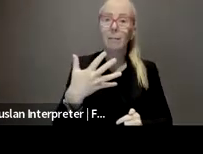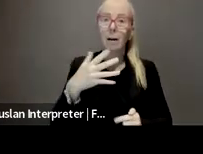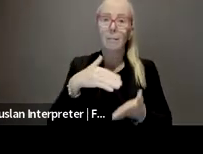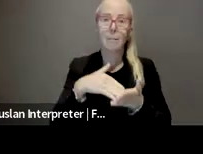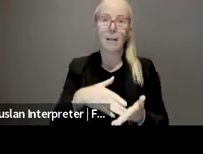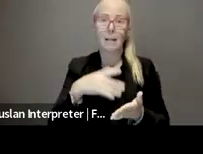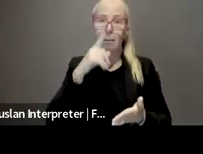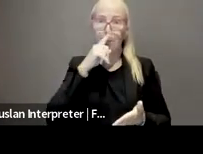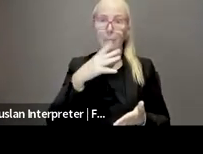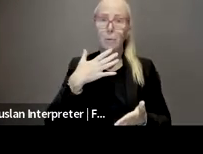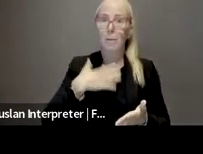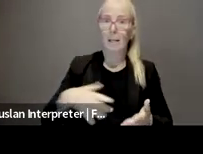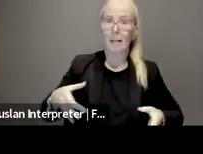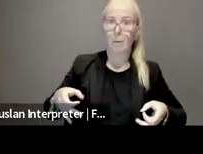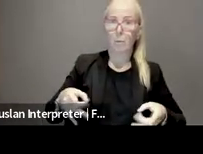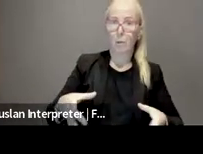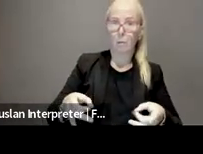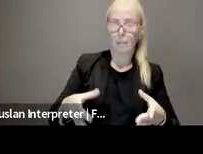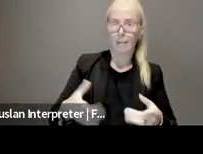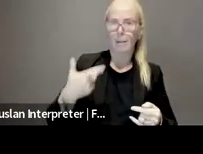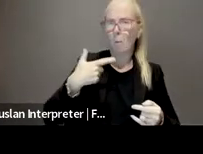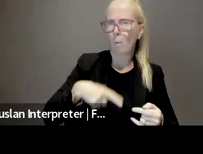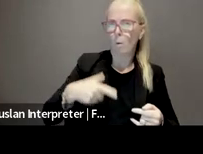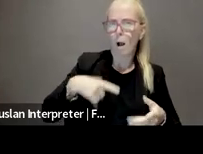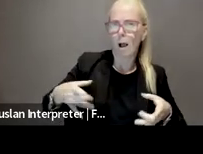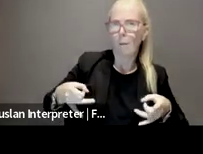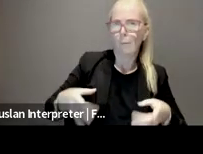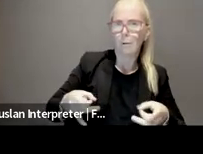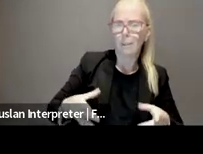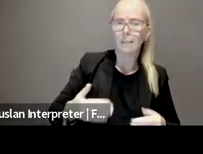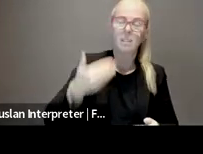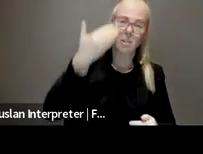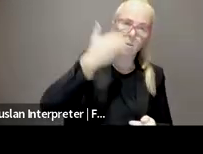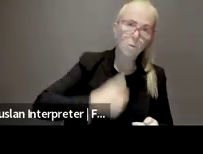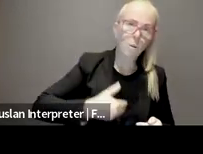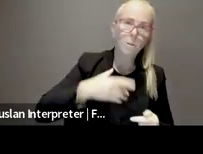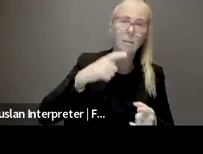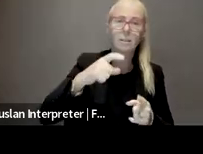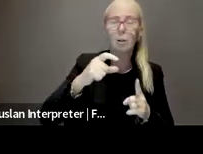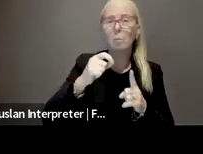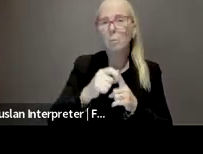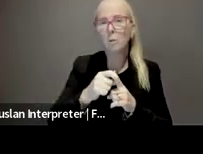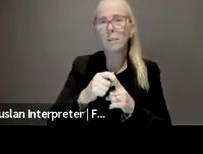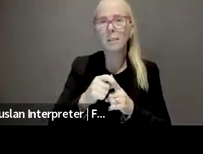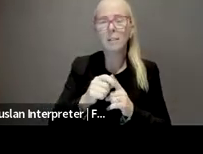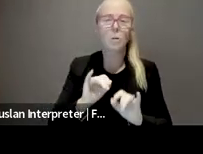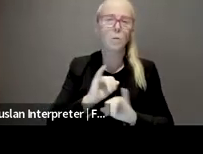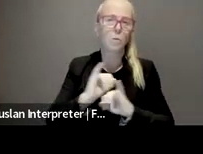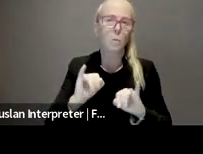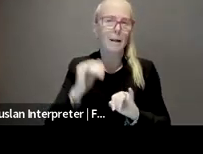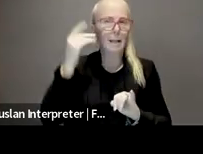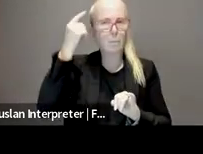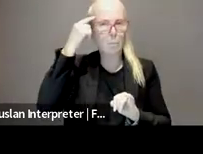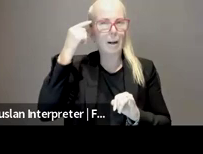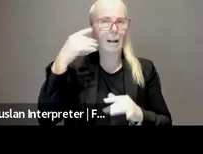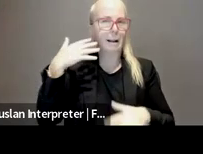resulting from stroke, spinal cord injury, cerebral palsy, traumatic brain injury, or other medical conditions.